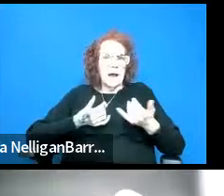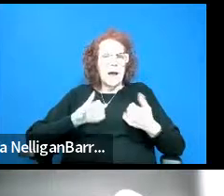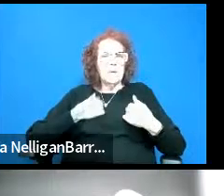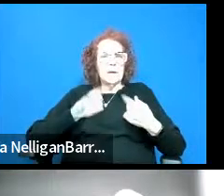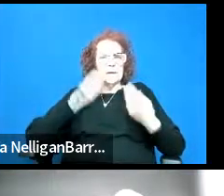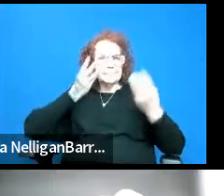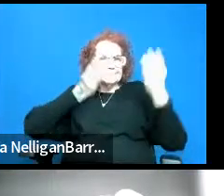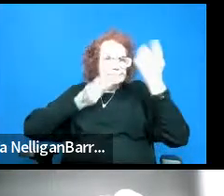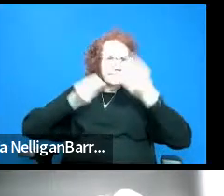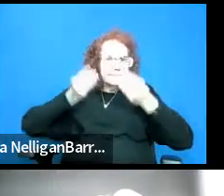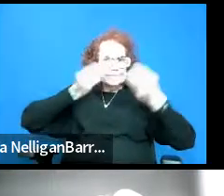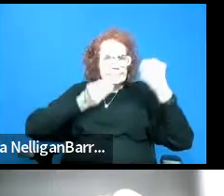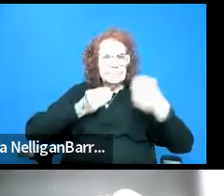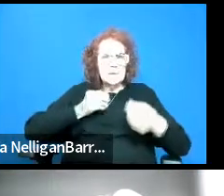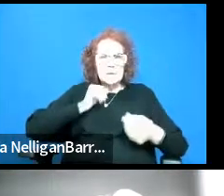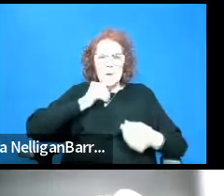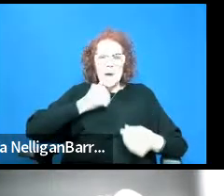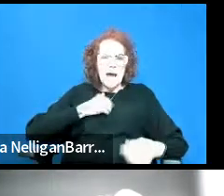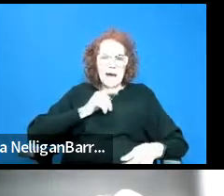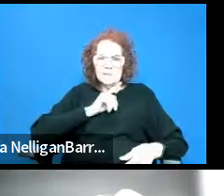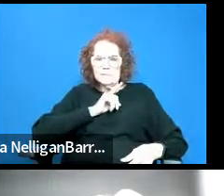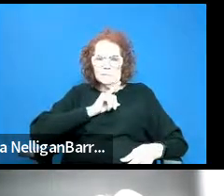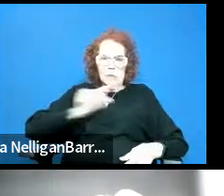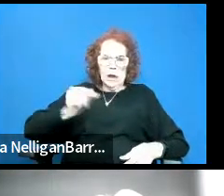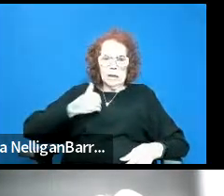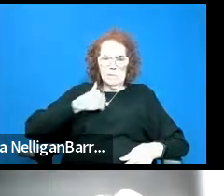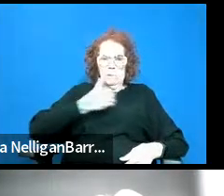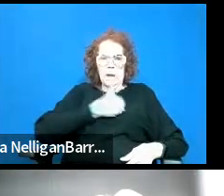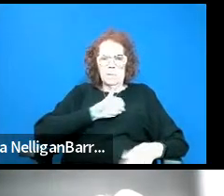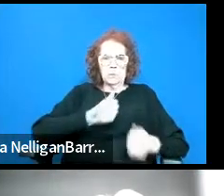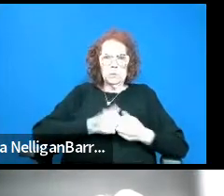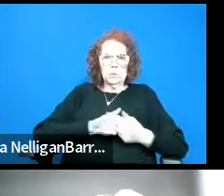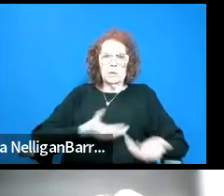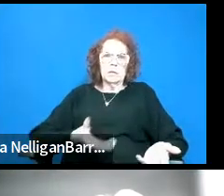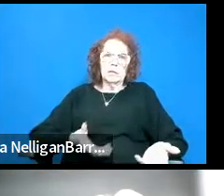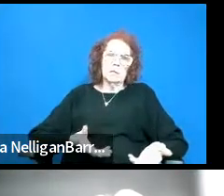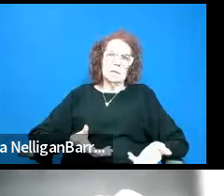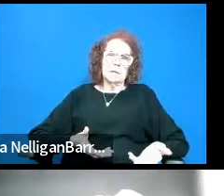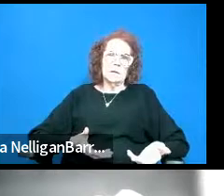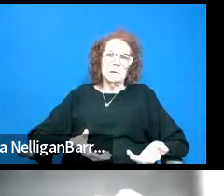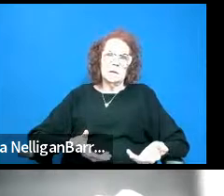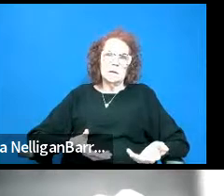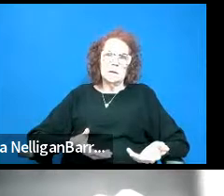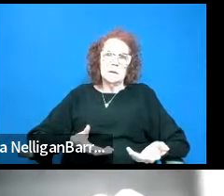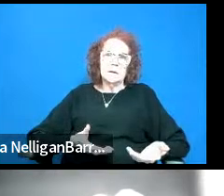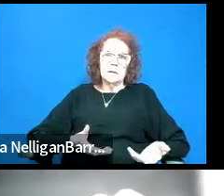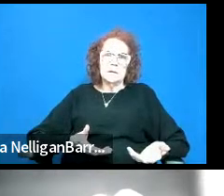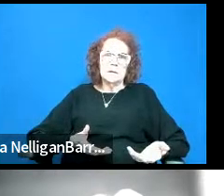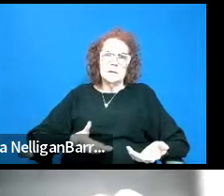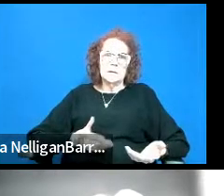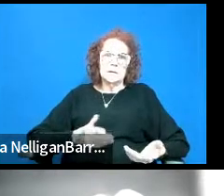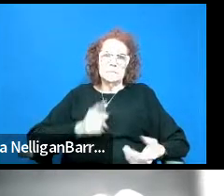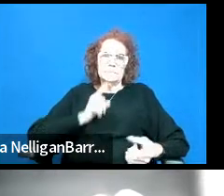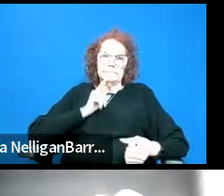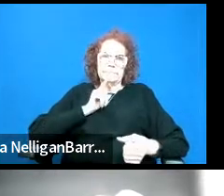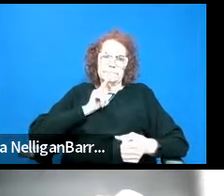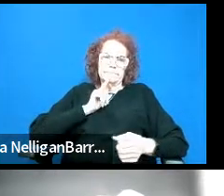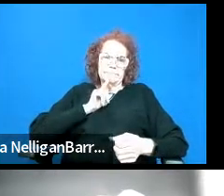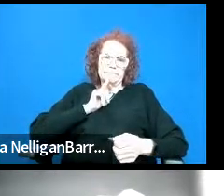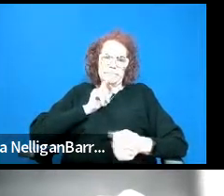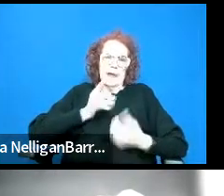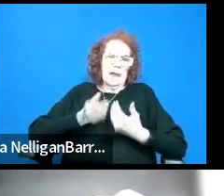having a solid amount of influence as well as know-how. So yes, there is part